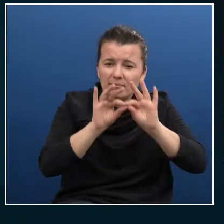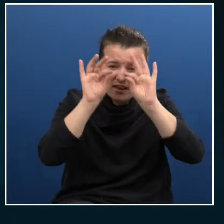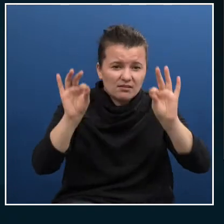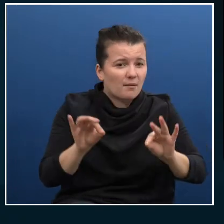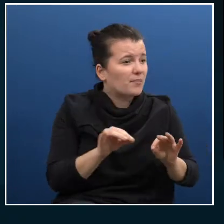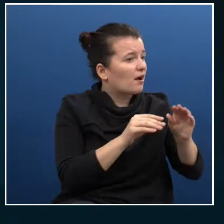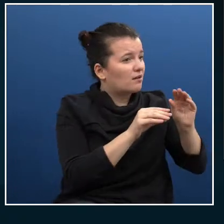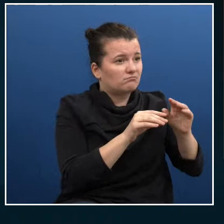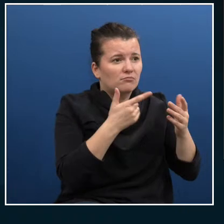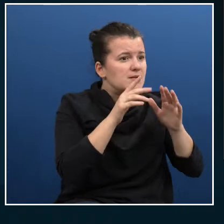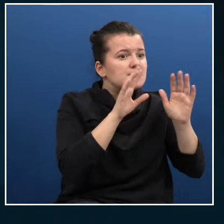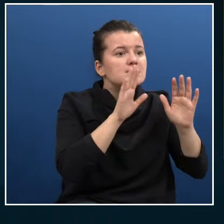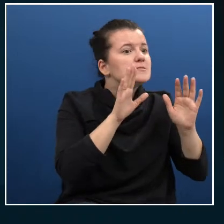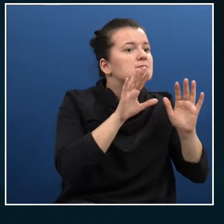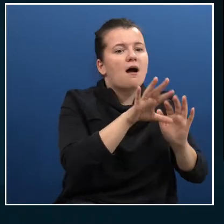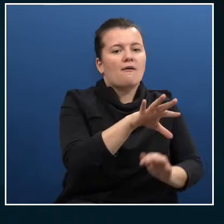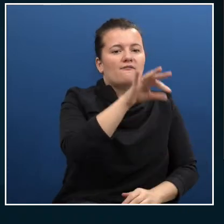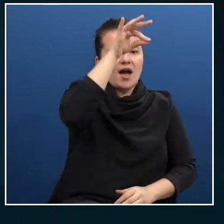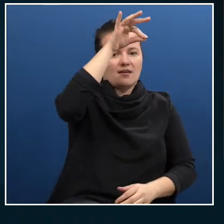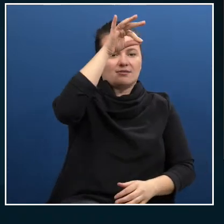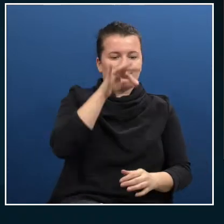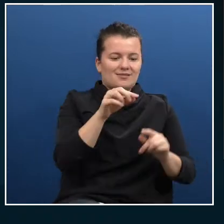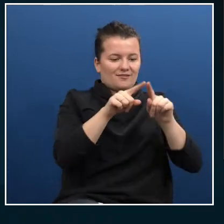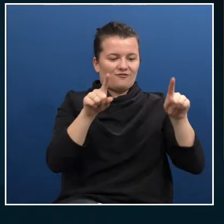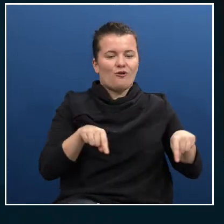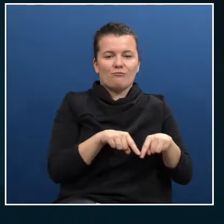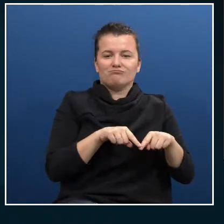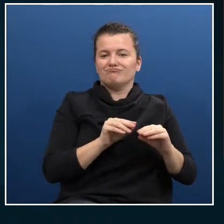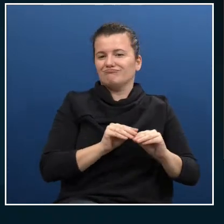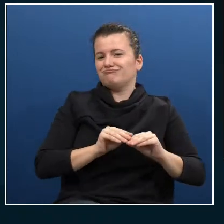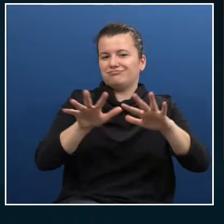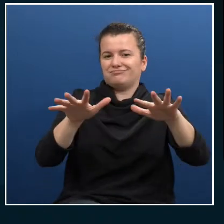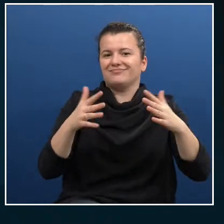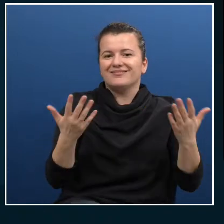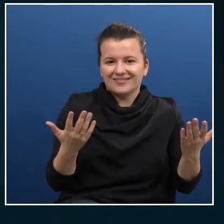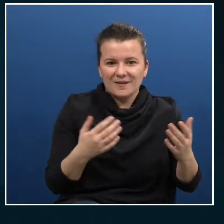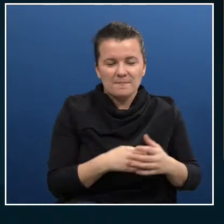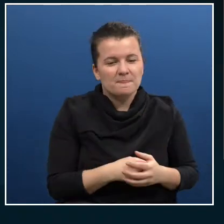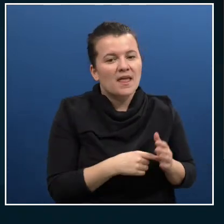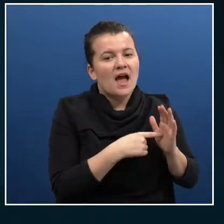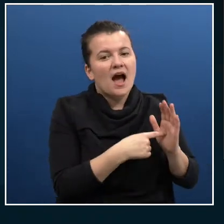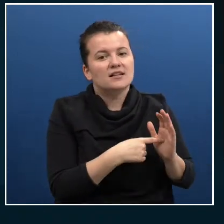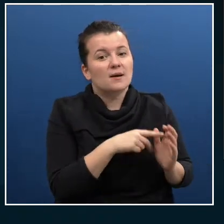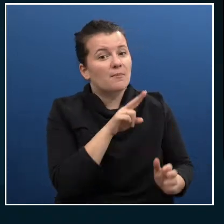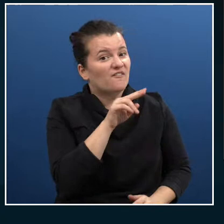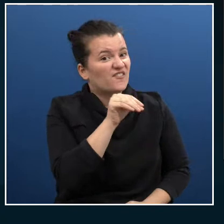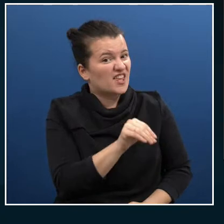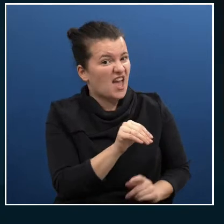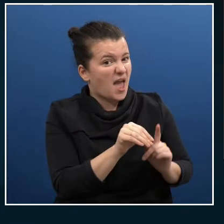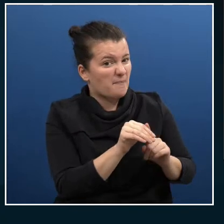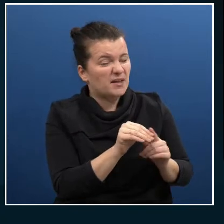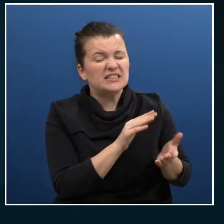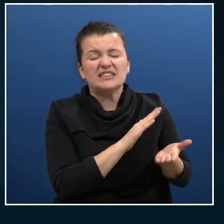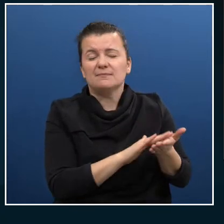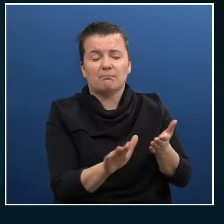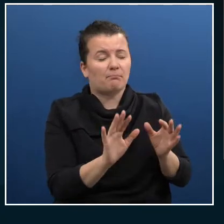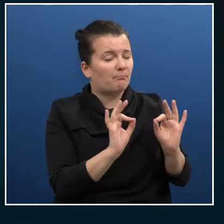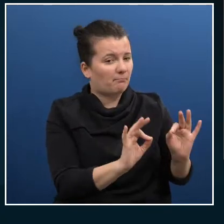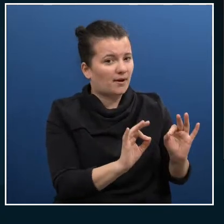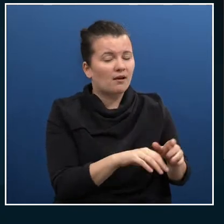In this example, it starts with deploying a simple Windows VM, but it can also be deploying an